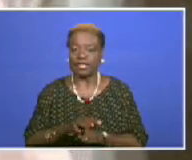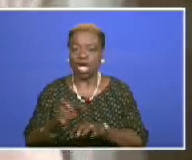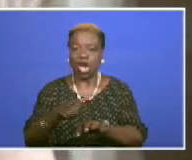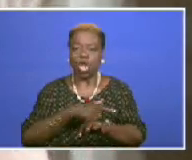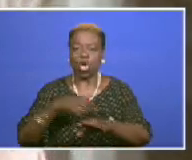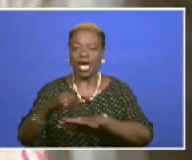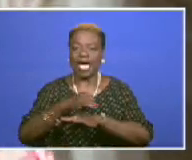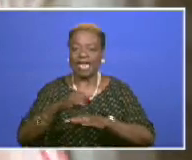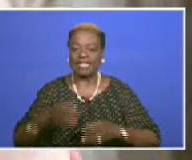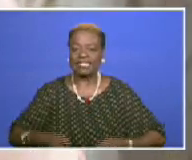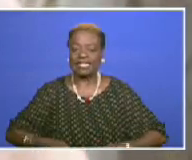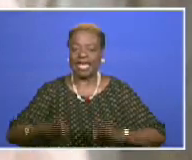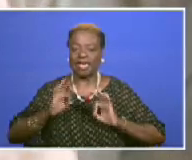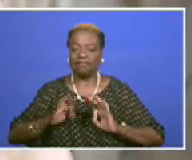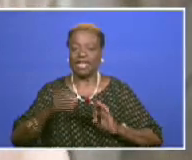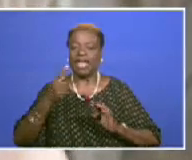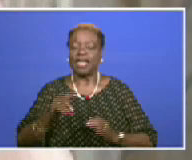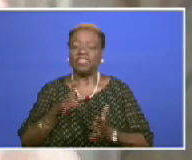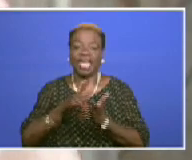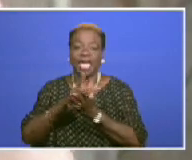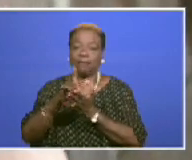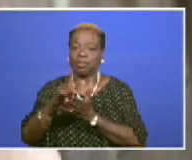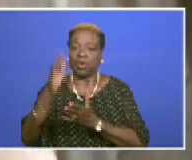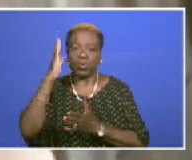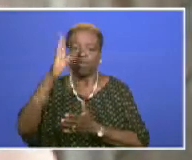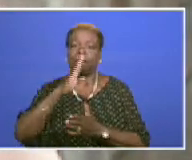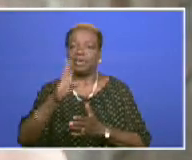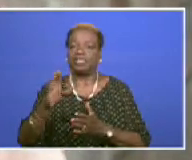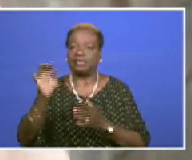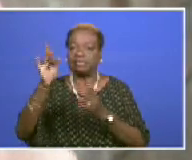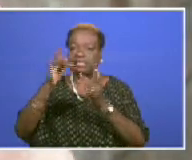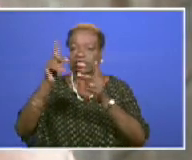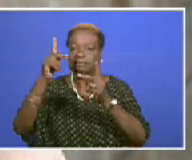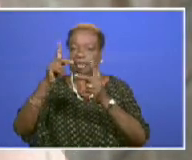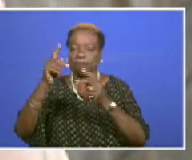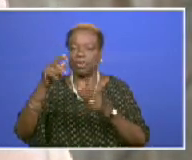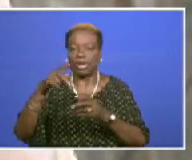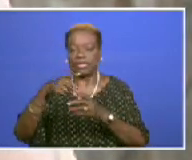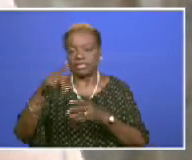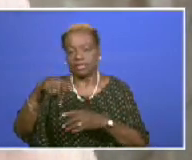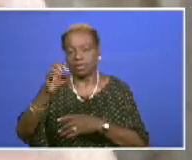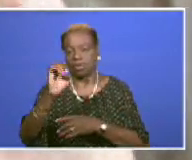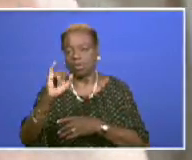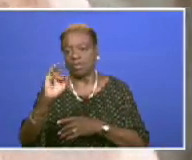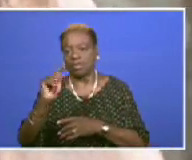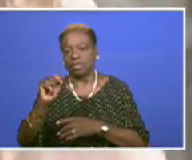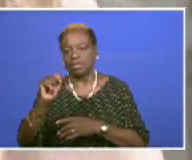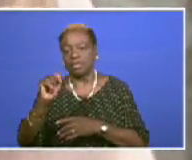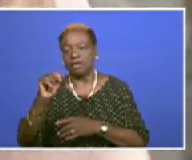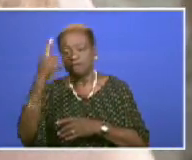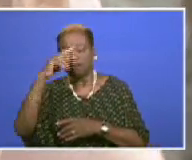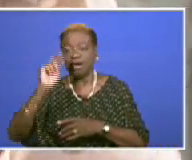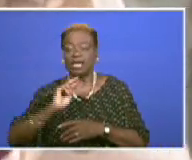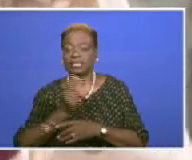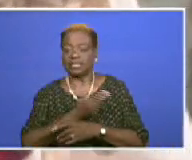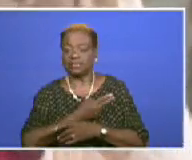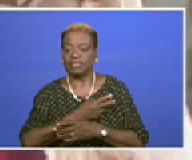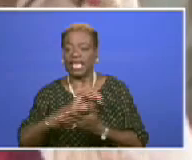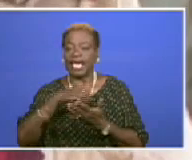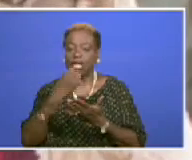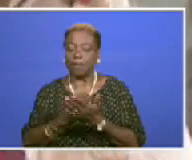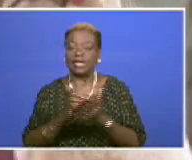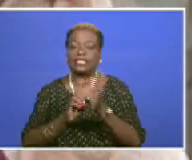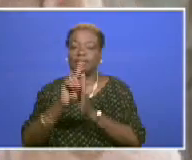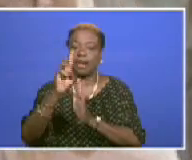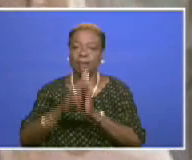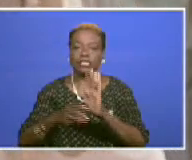airport is going to be the tipping point for us, I think, as far as, you know, the economic